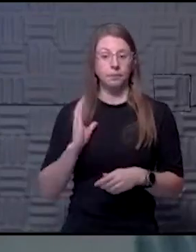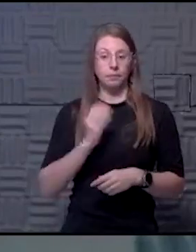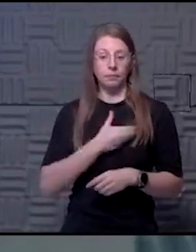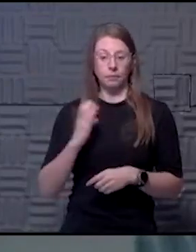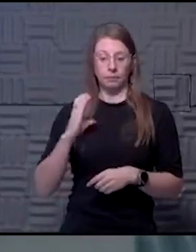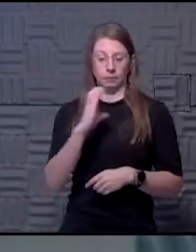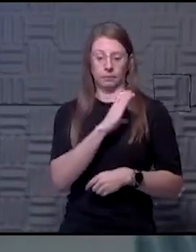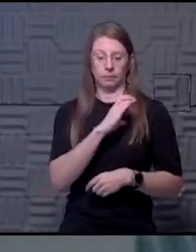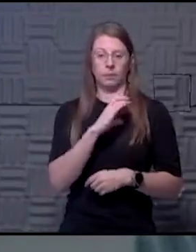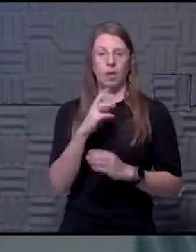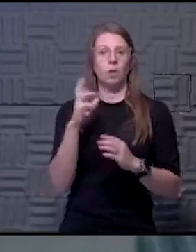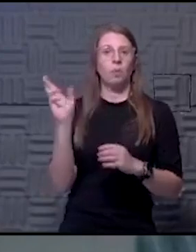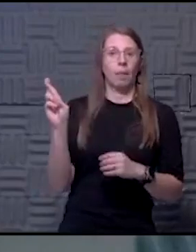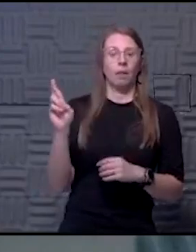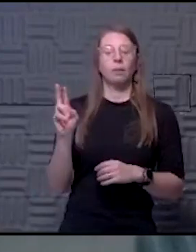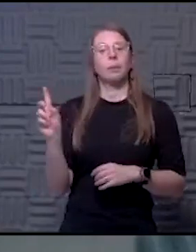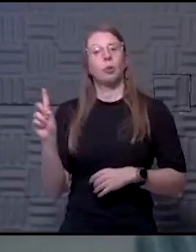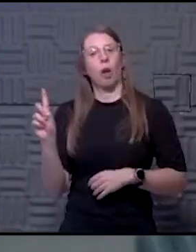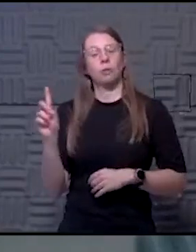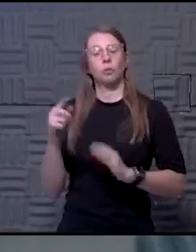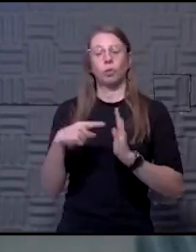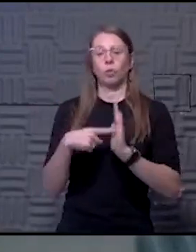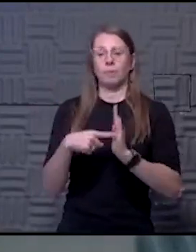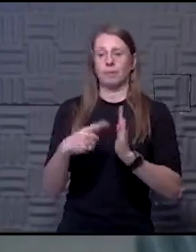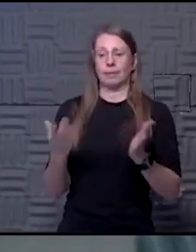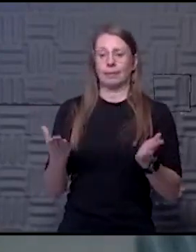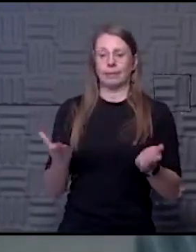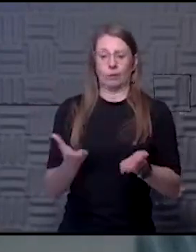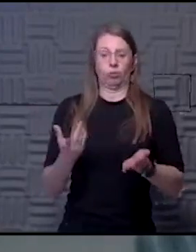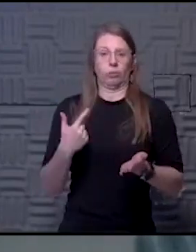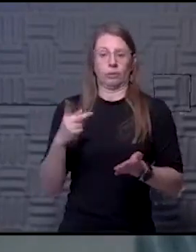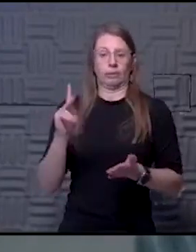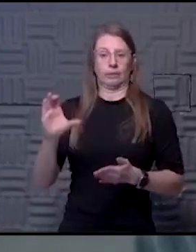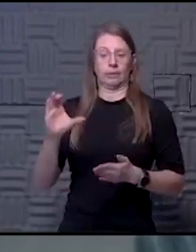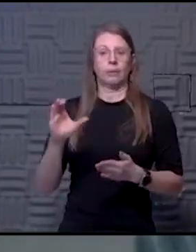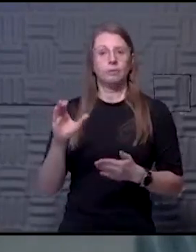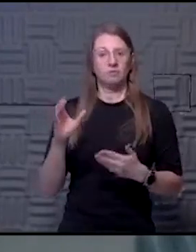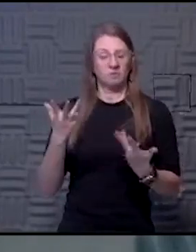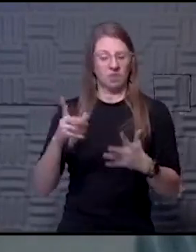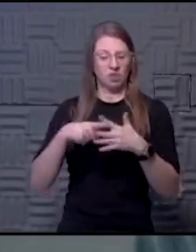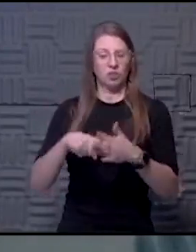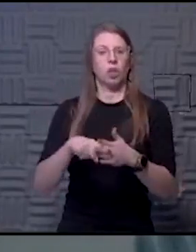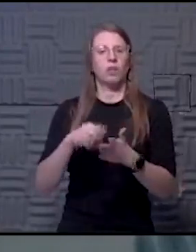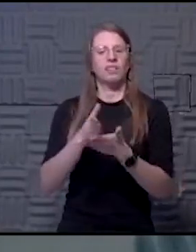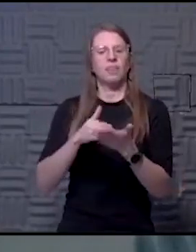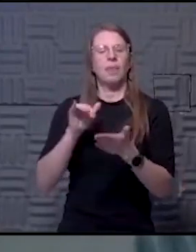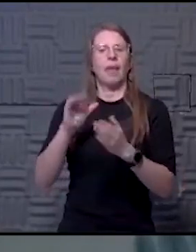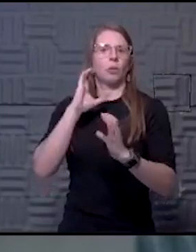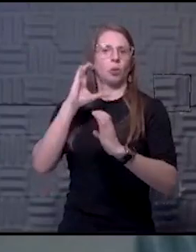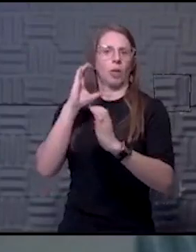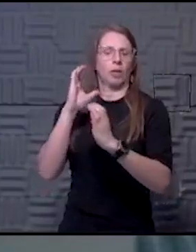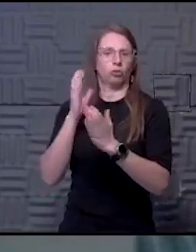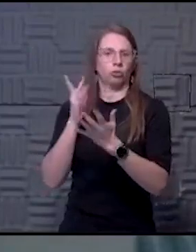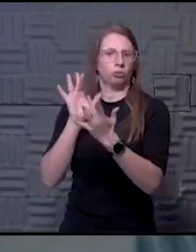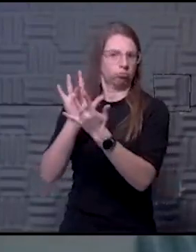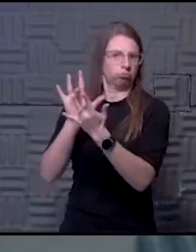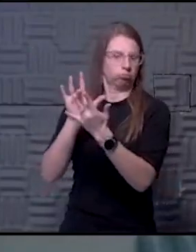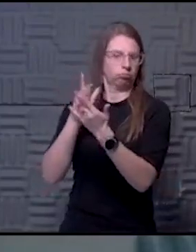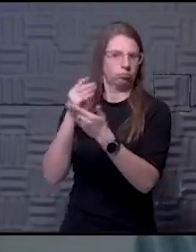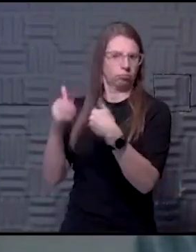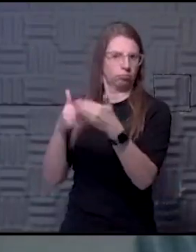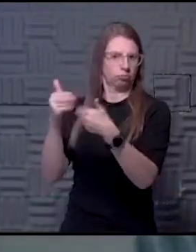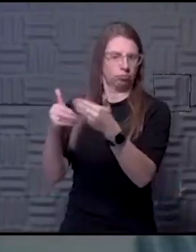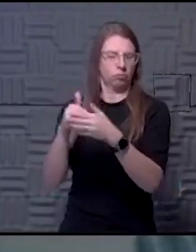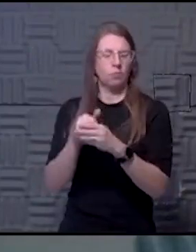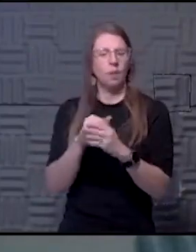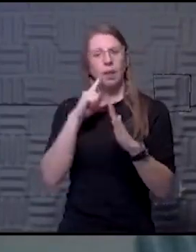delegations, Republicans and Democrats that represent us here in Kansas City, have already kind of started some of that communication and contact. So we're